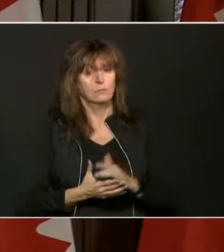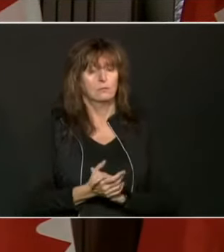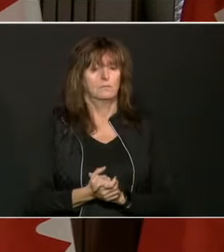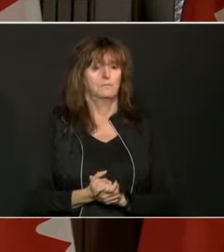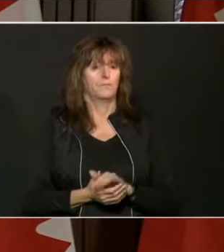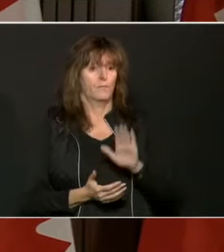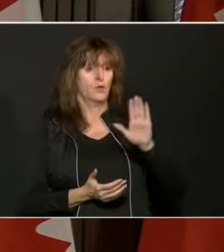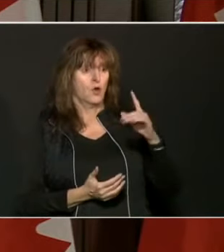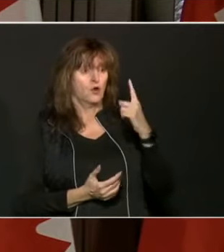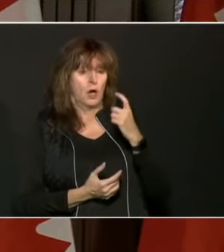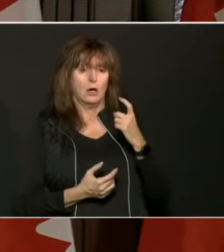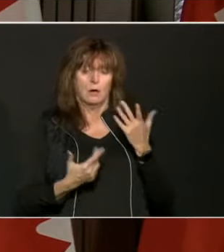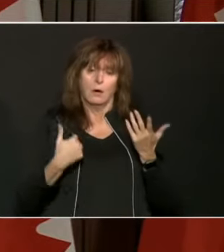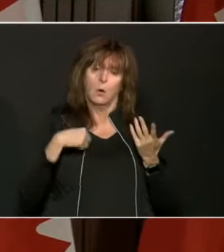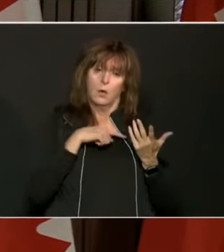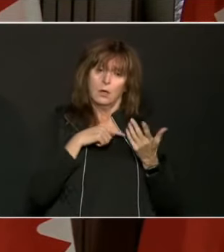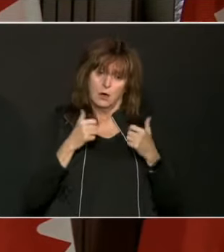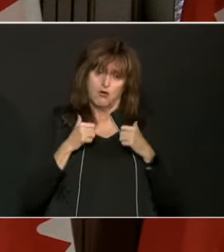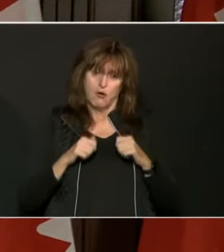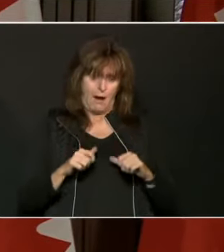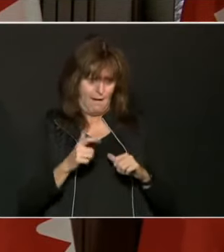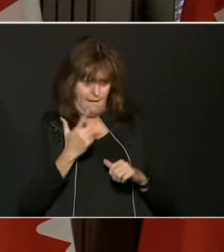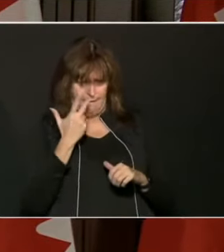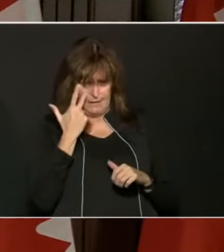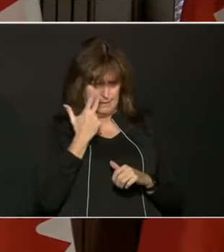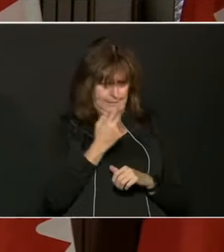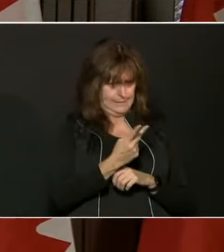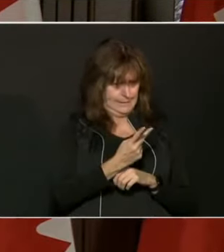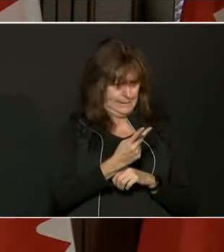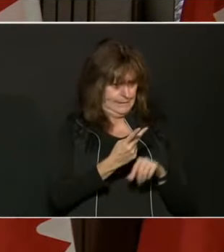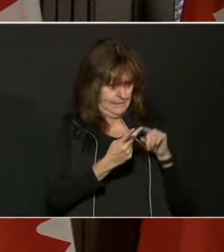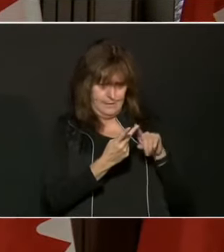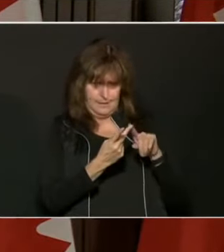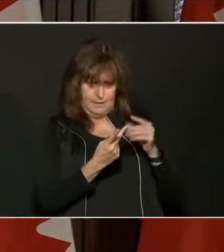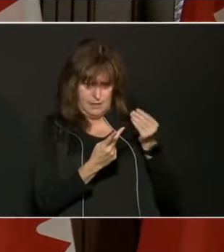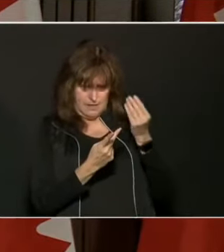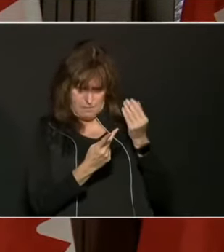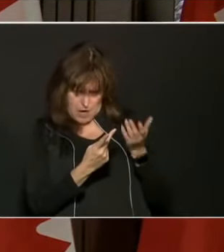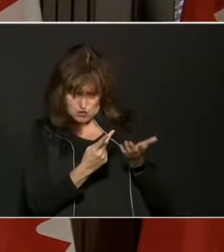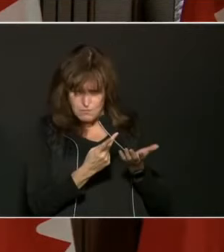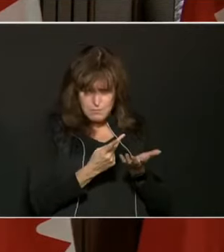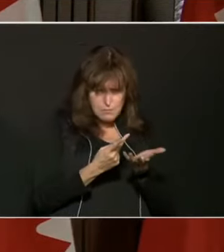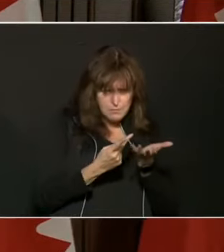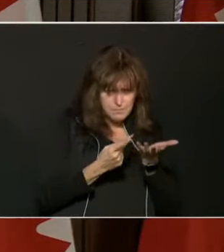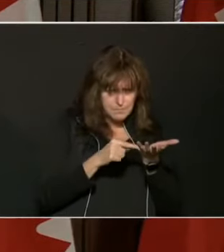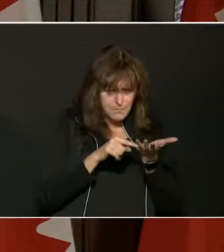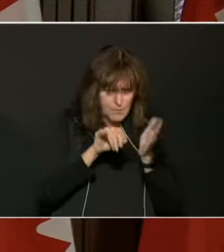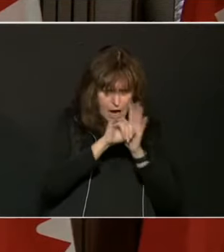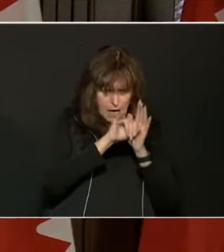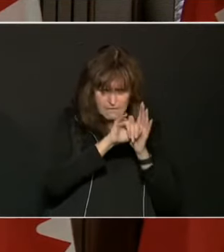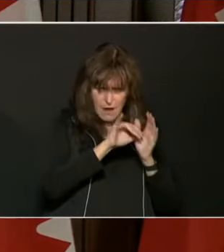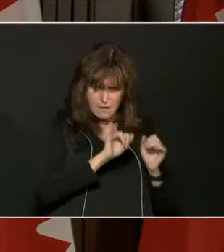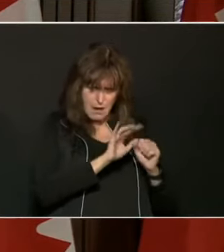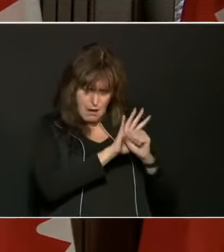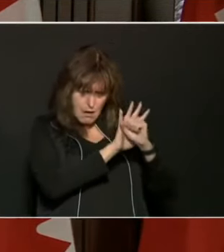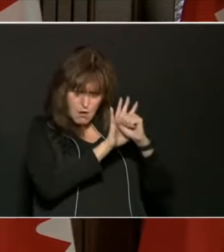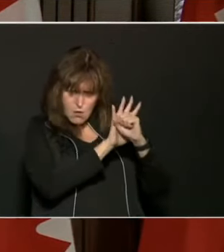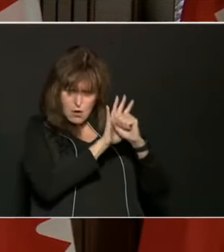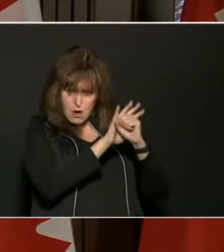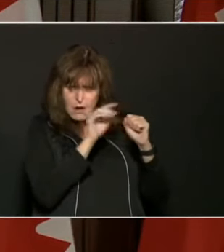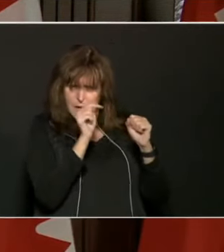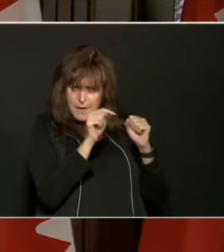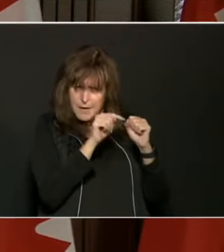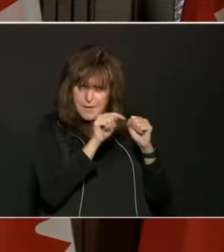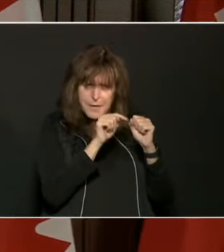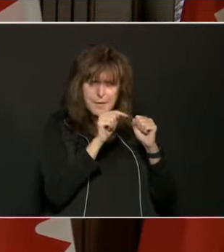the data has become apparent, that where we have these areas with larger members living in